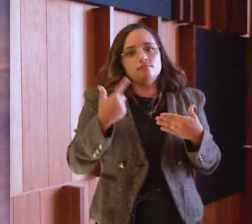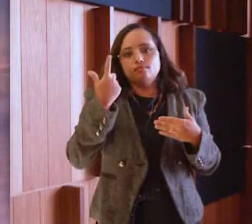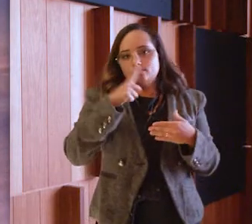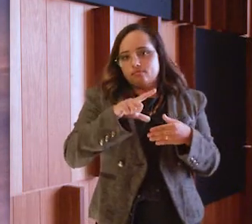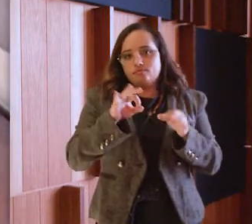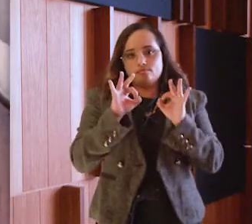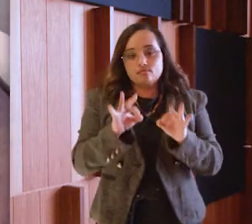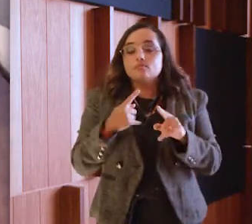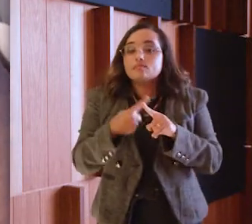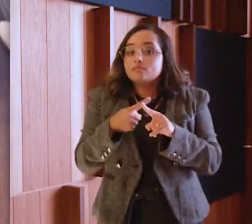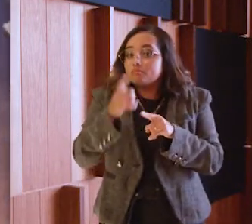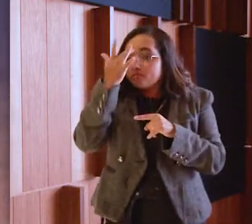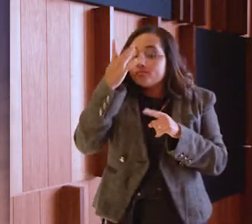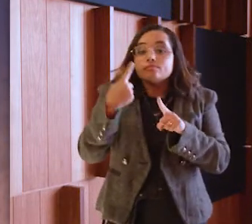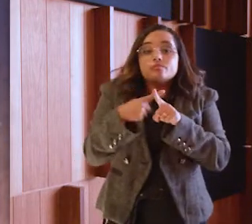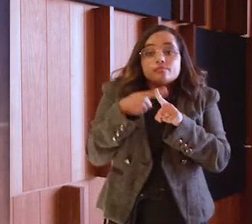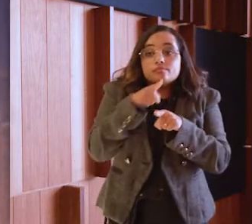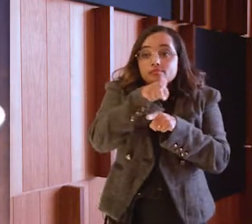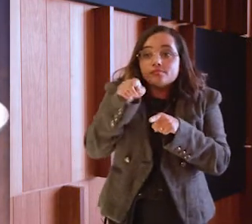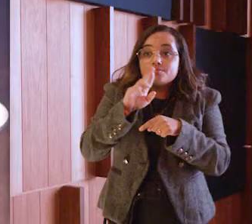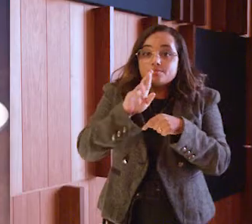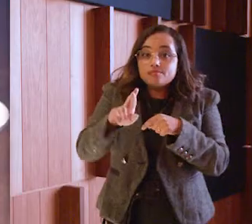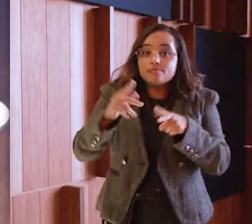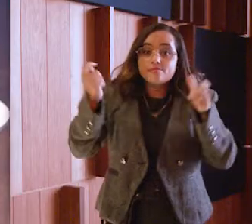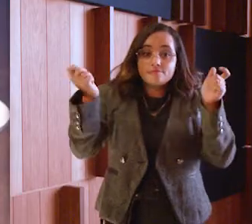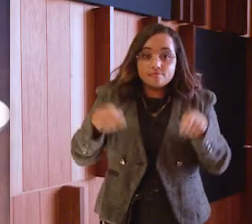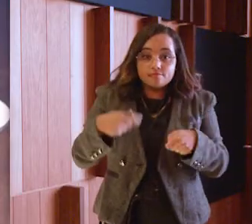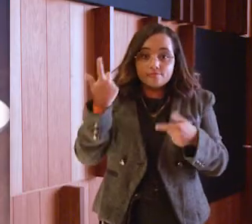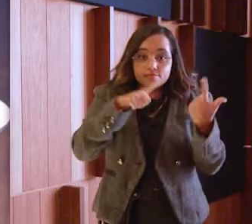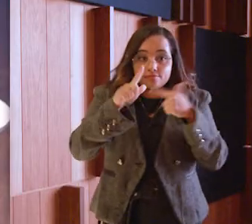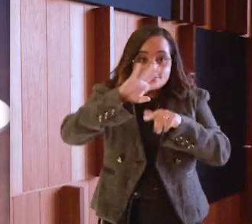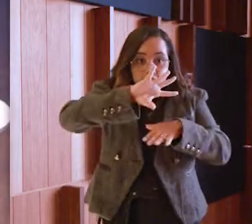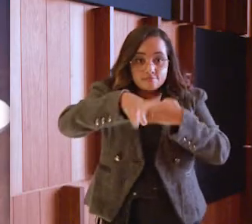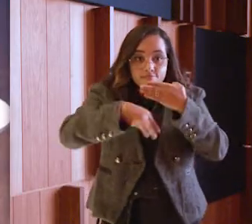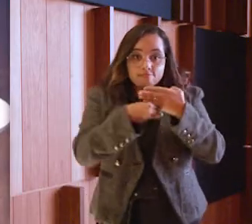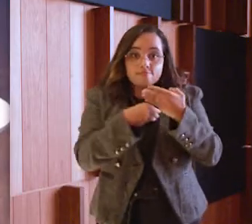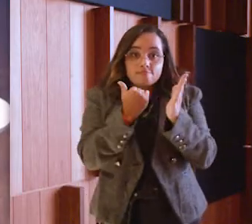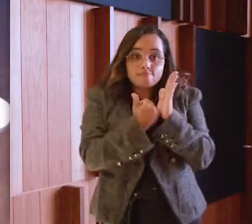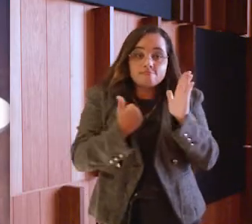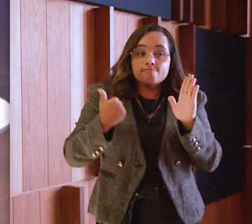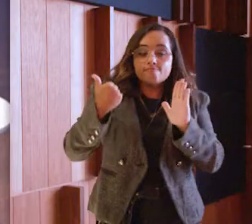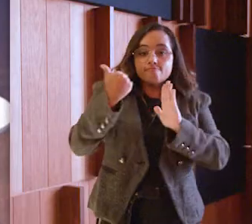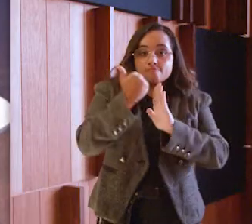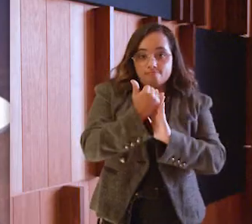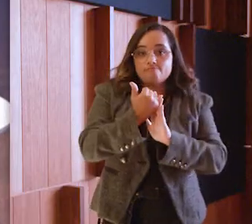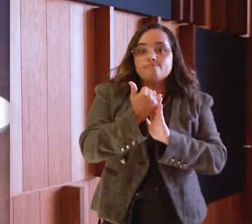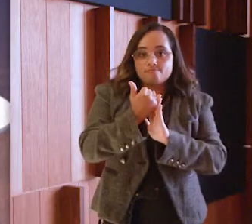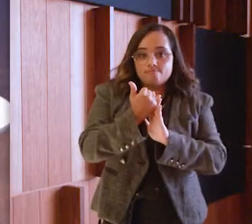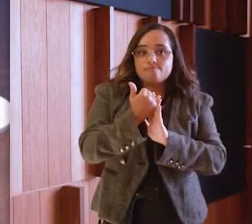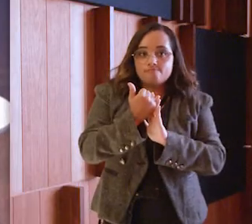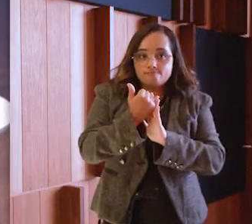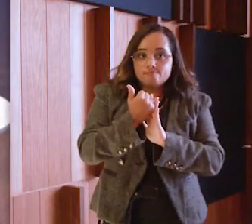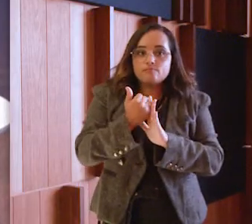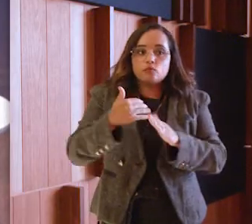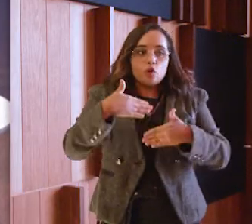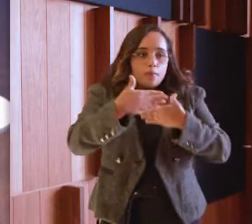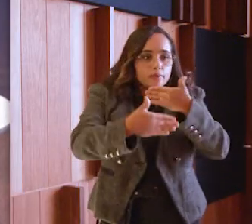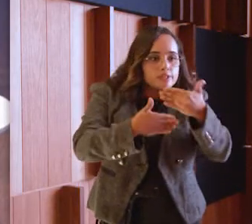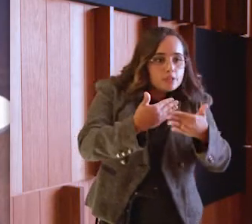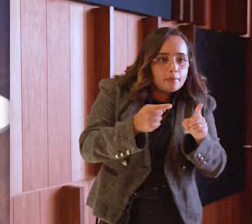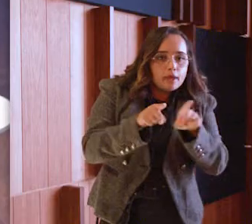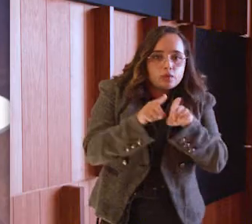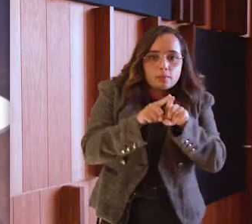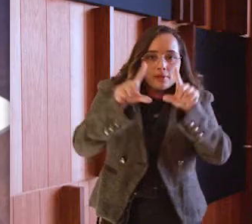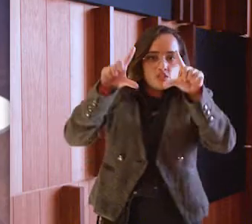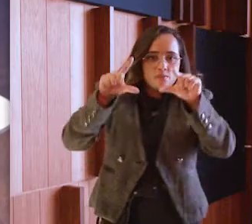can use to document things. And then we want to avoid disputes, because we'll talk about disputes. Disputes are a big fact of life, and there's going